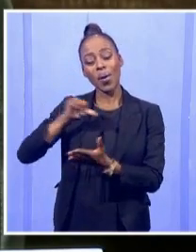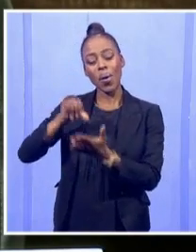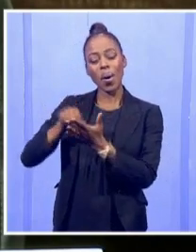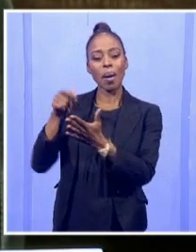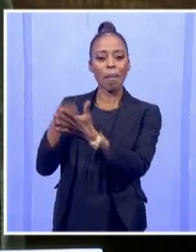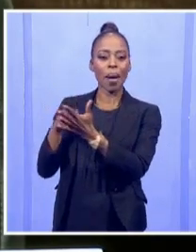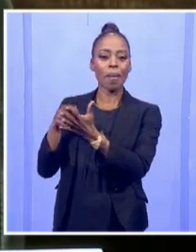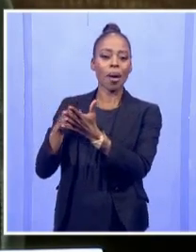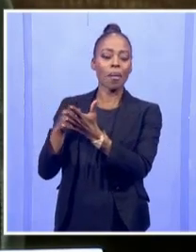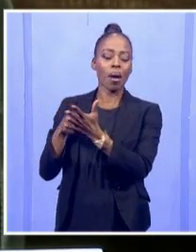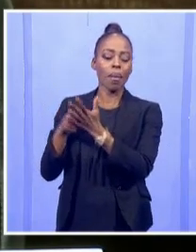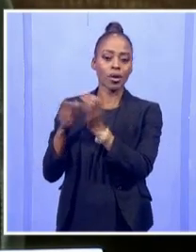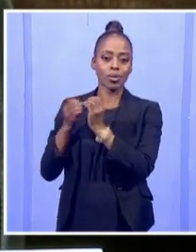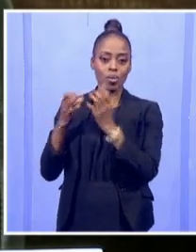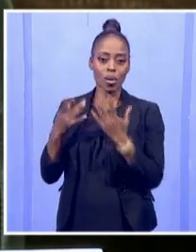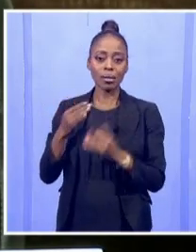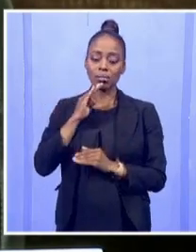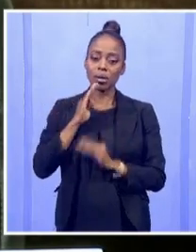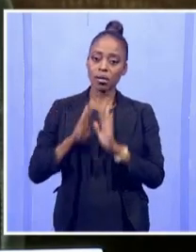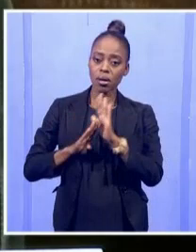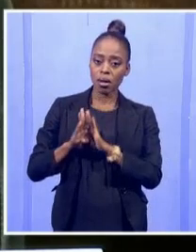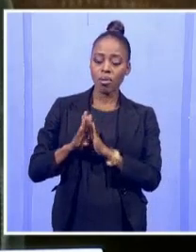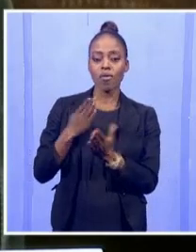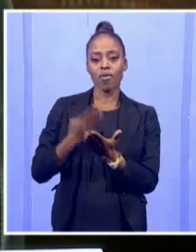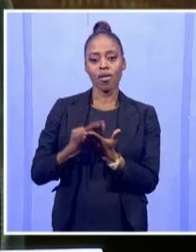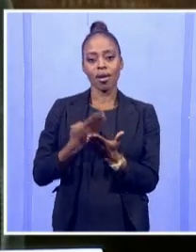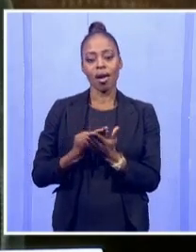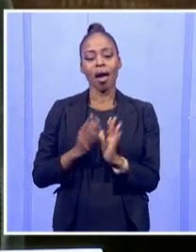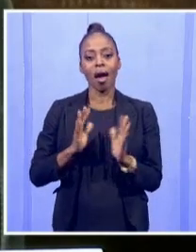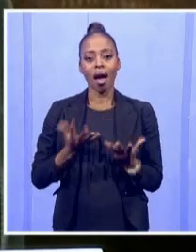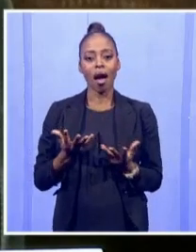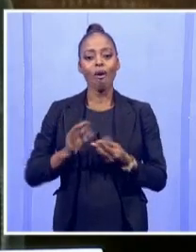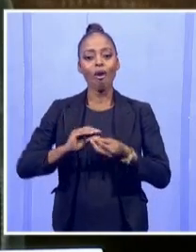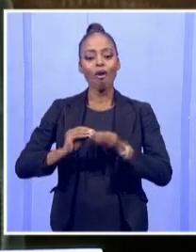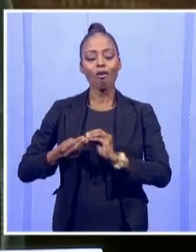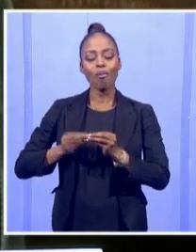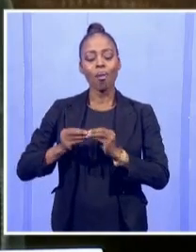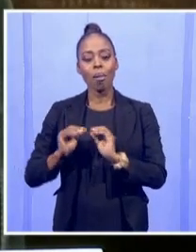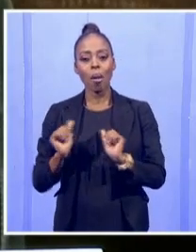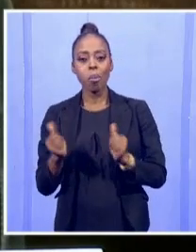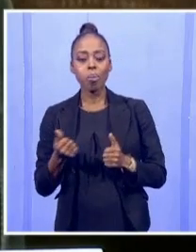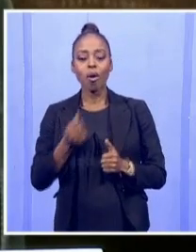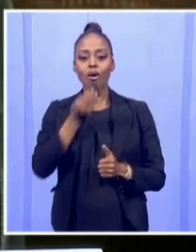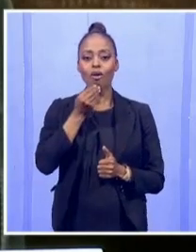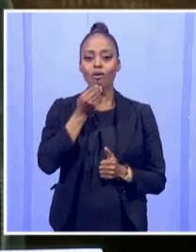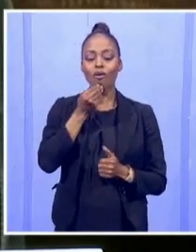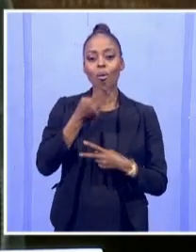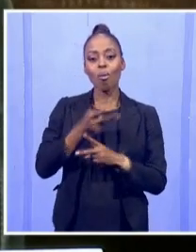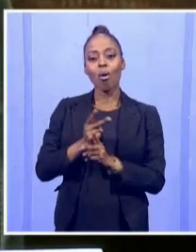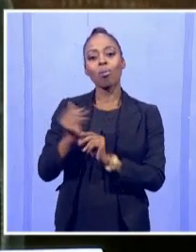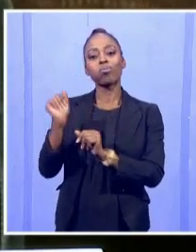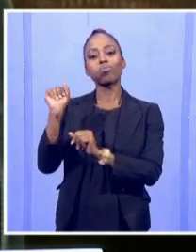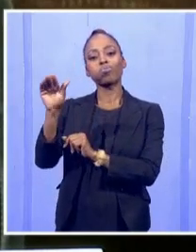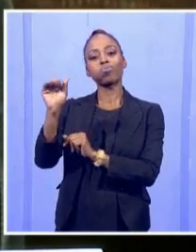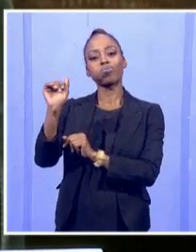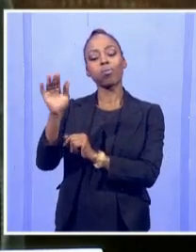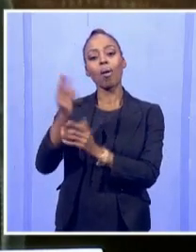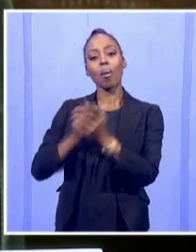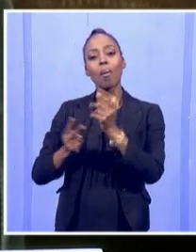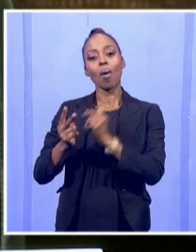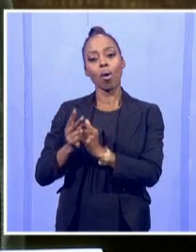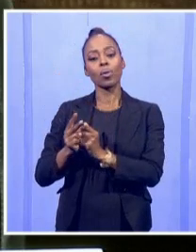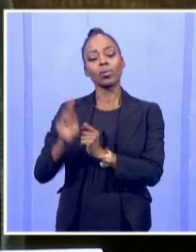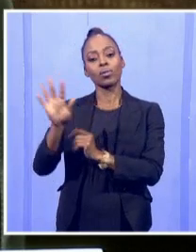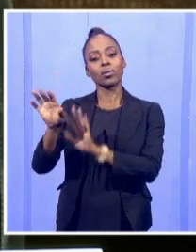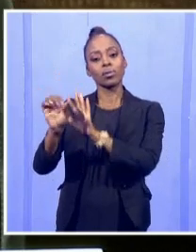We can help to improve the trade balance with greater manufactured and food product exports, both to the Saudi